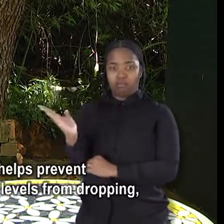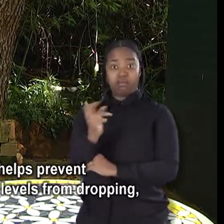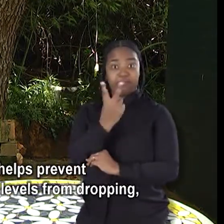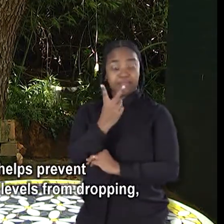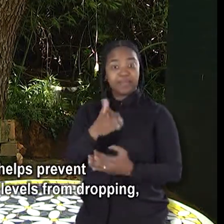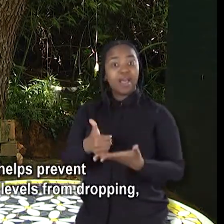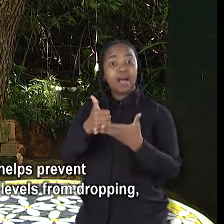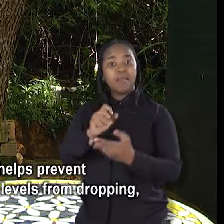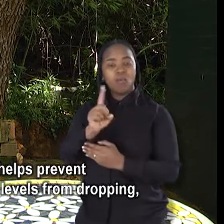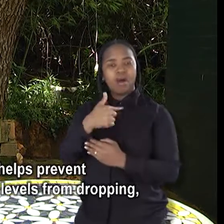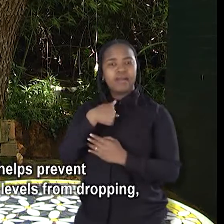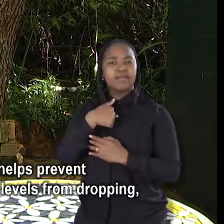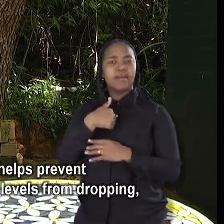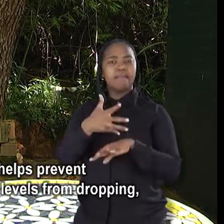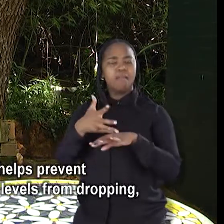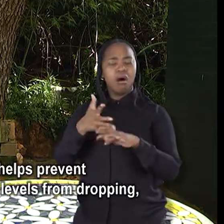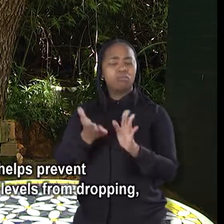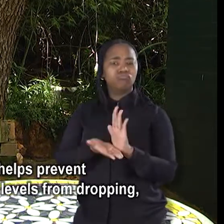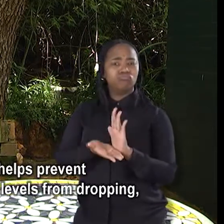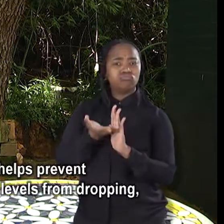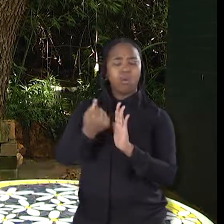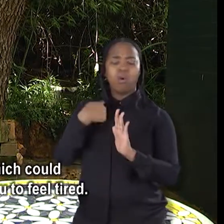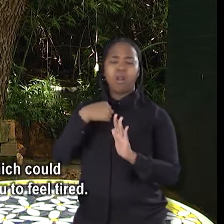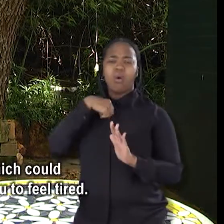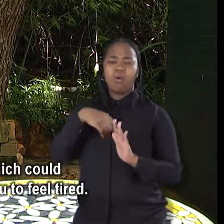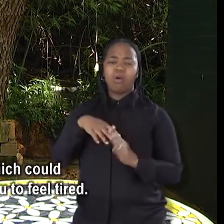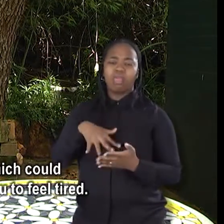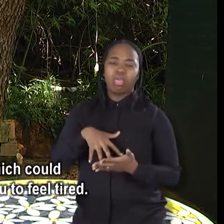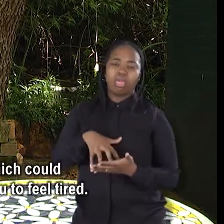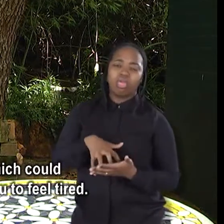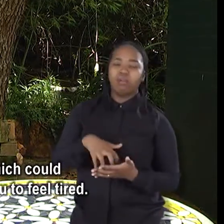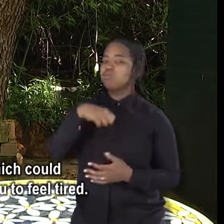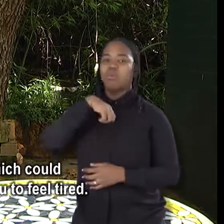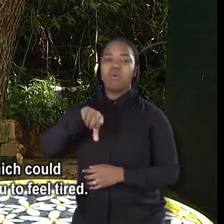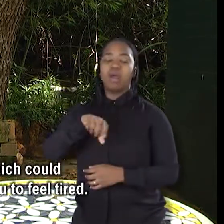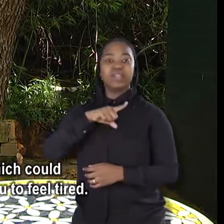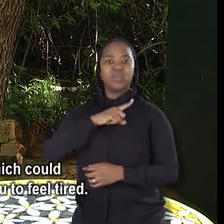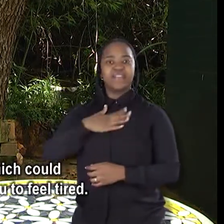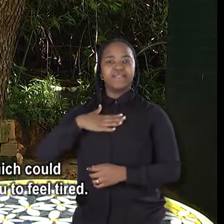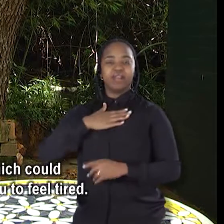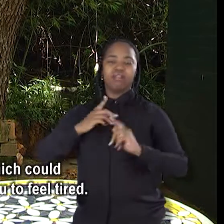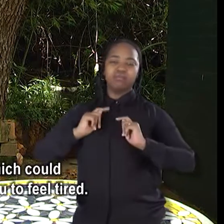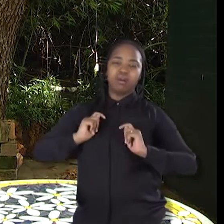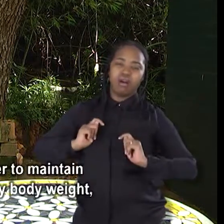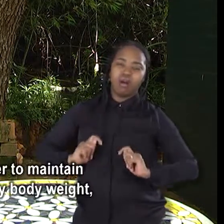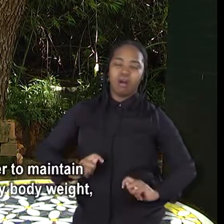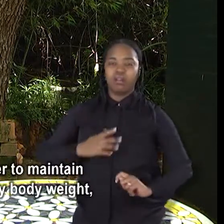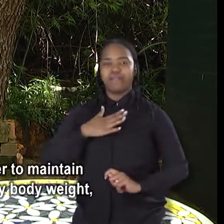also helps to prevent your blood glucose levels from dropping so that leads to that feeling of tiredness